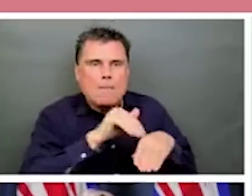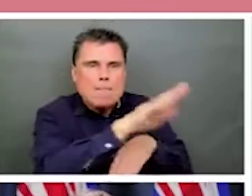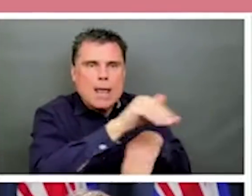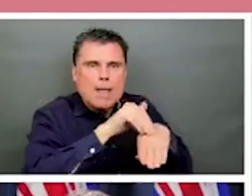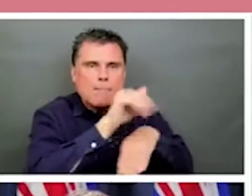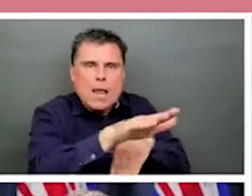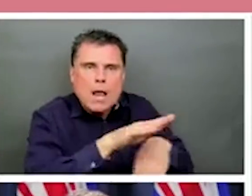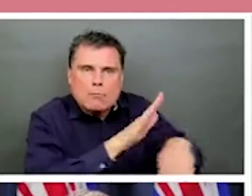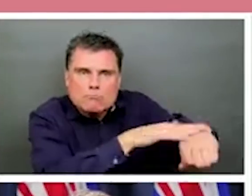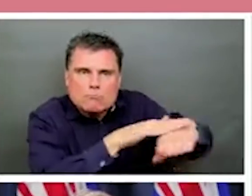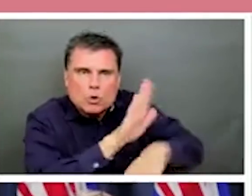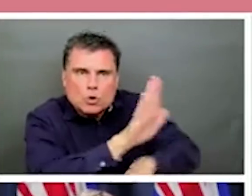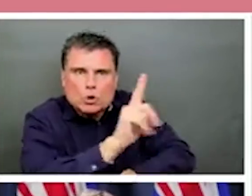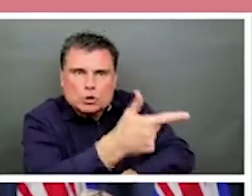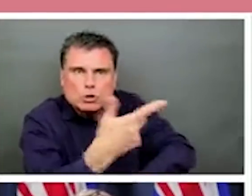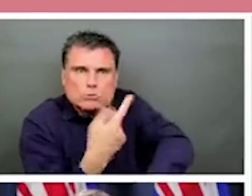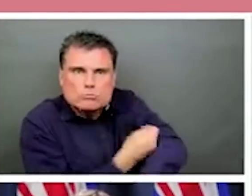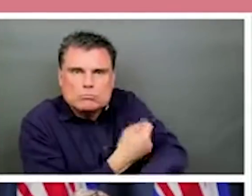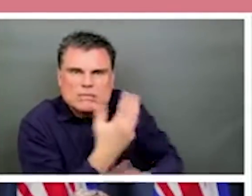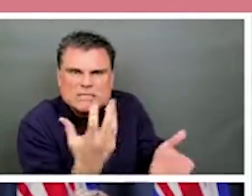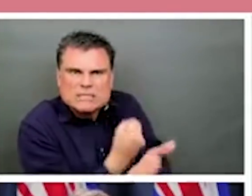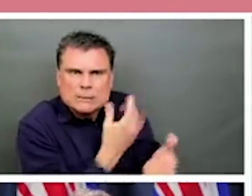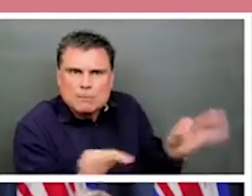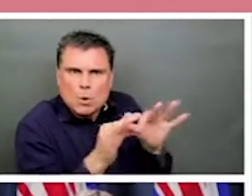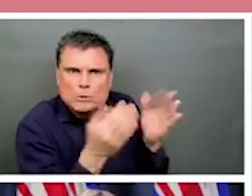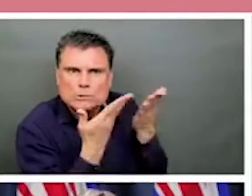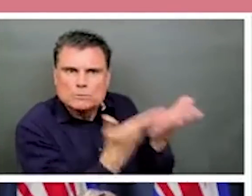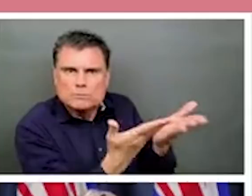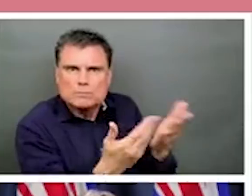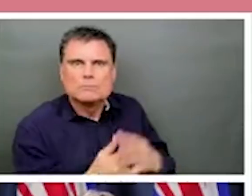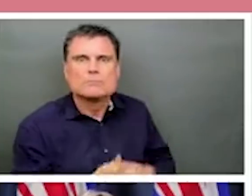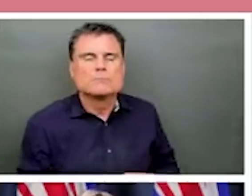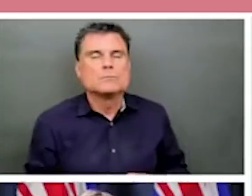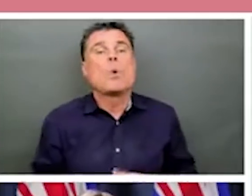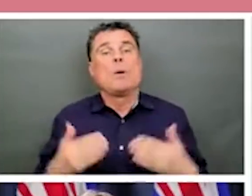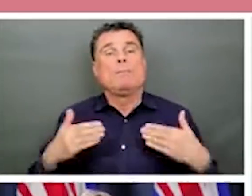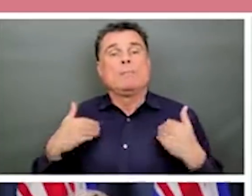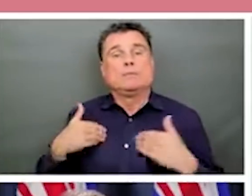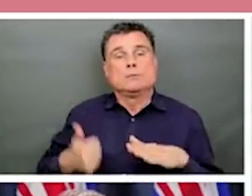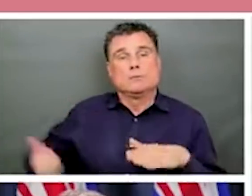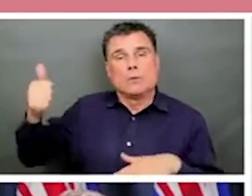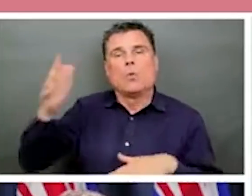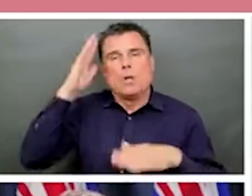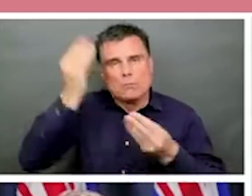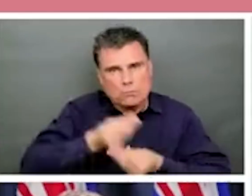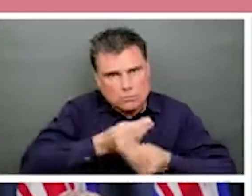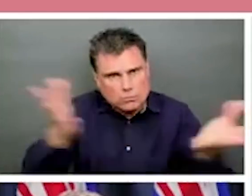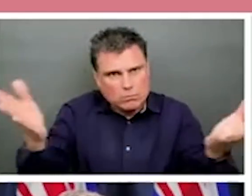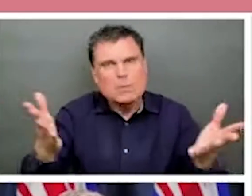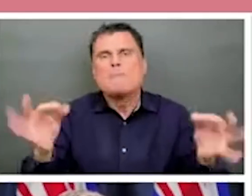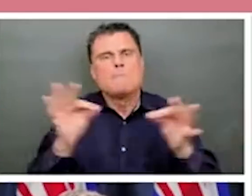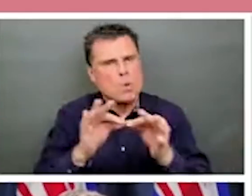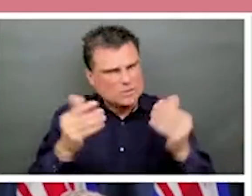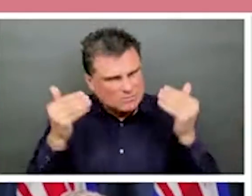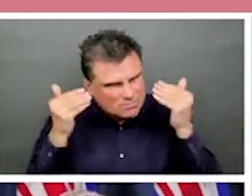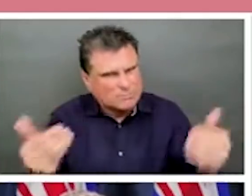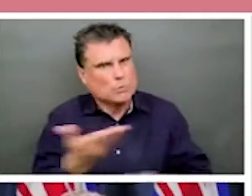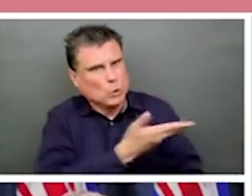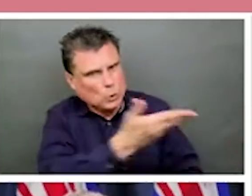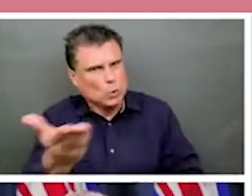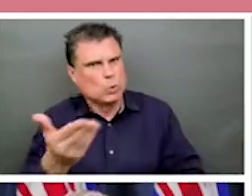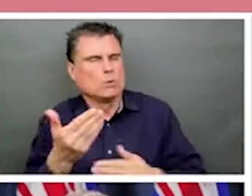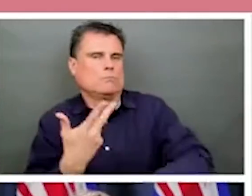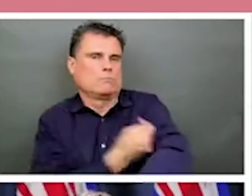who's in charge of this program, and advising them that they're eligible to get vaccinated regardless of their age. So between those